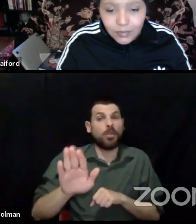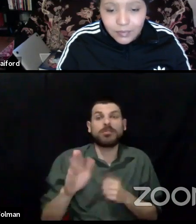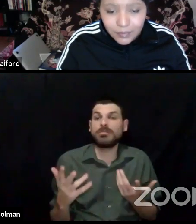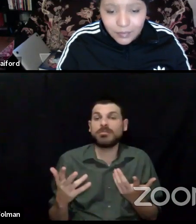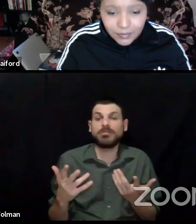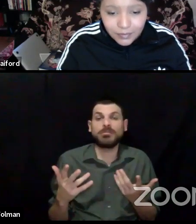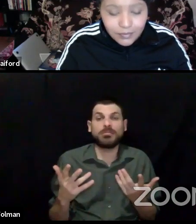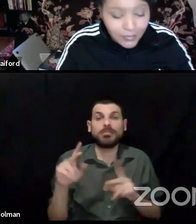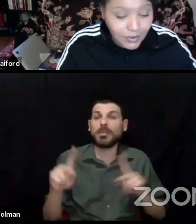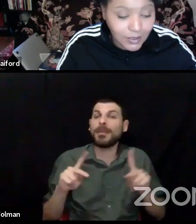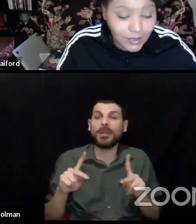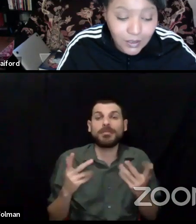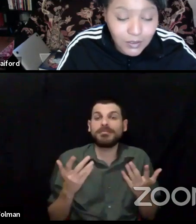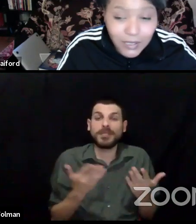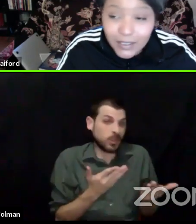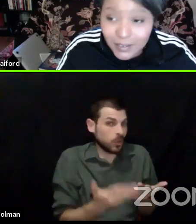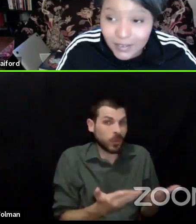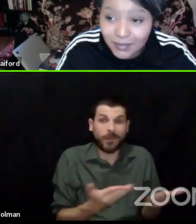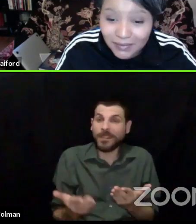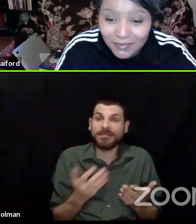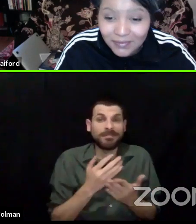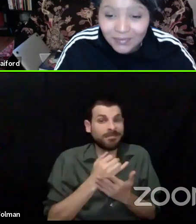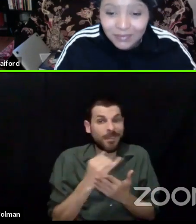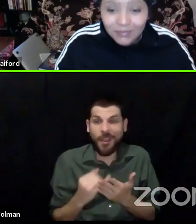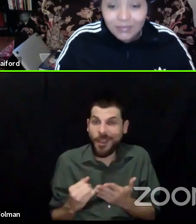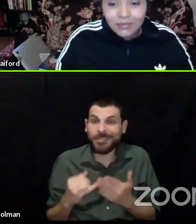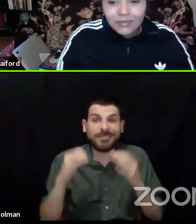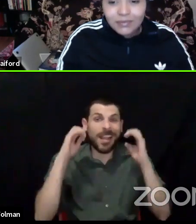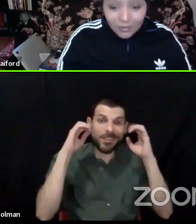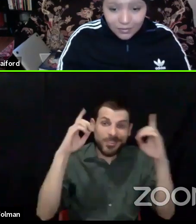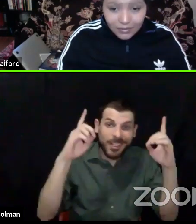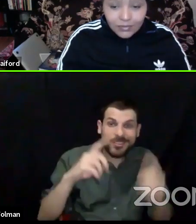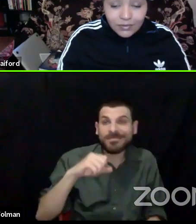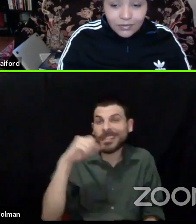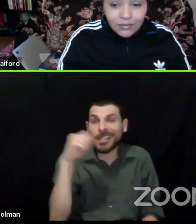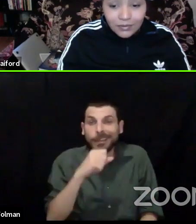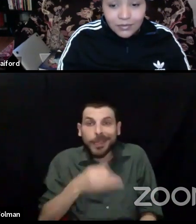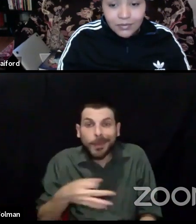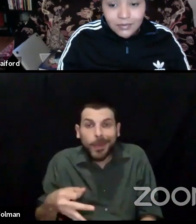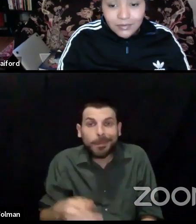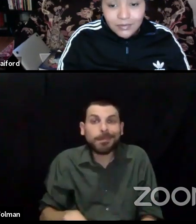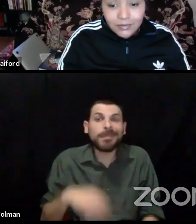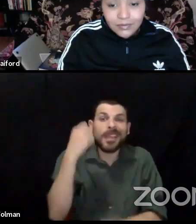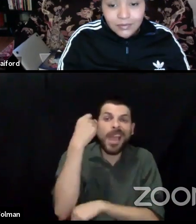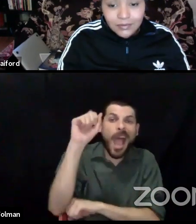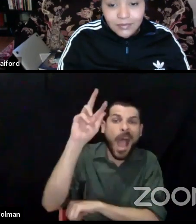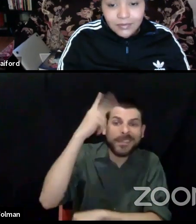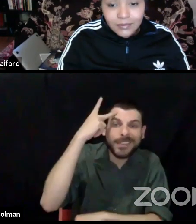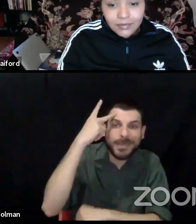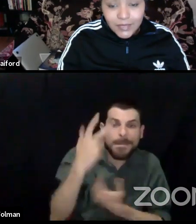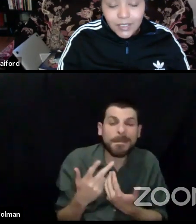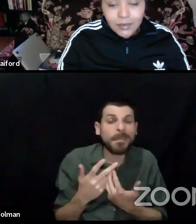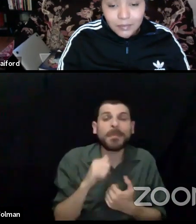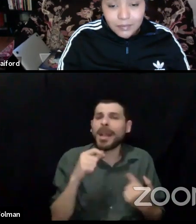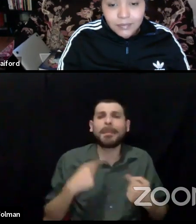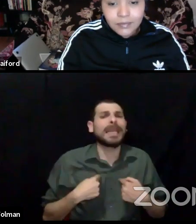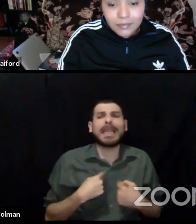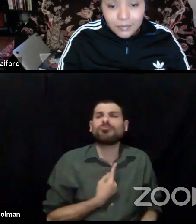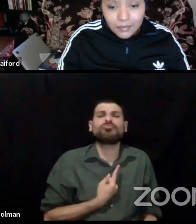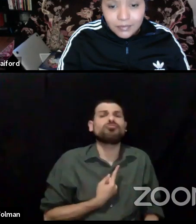right? I'm using art, education, hip hop, and activism, but this not just for me. It's so